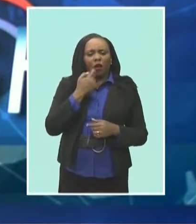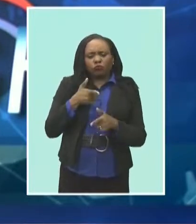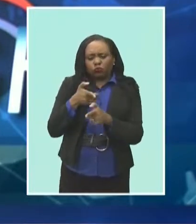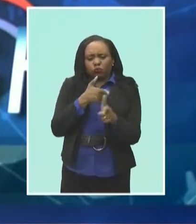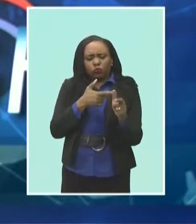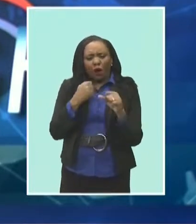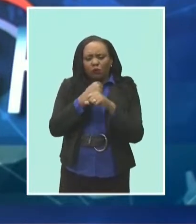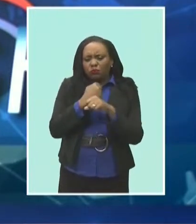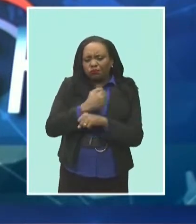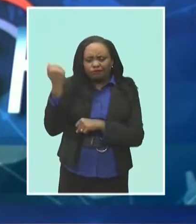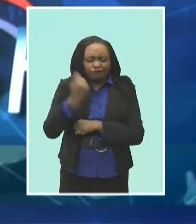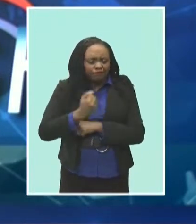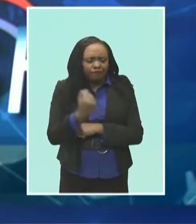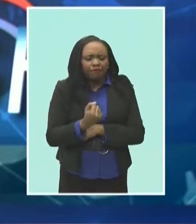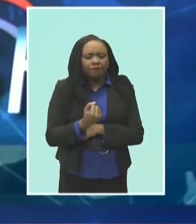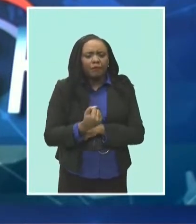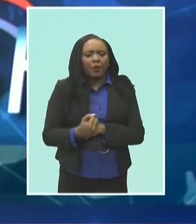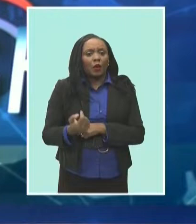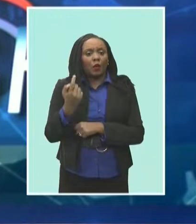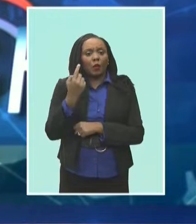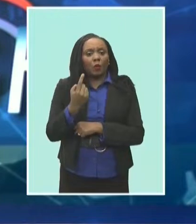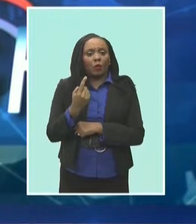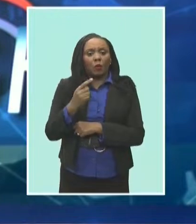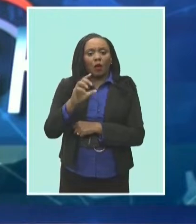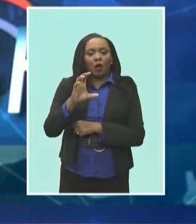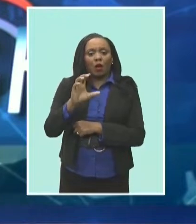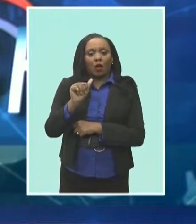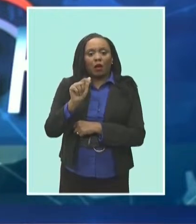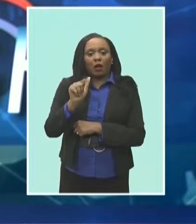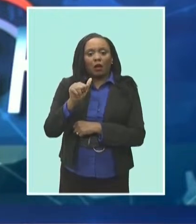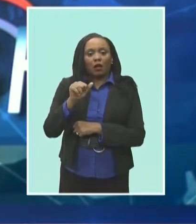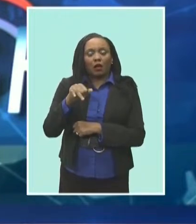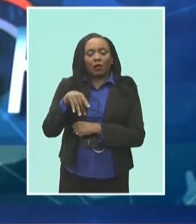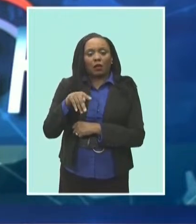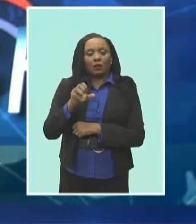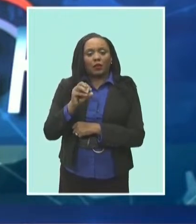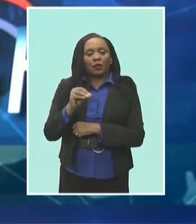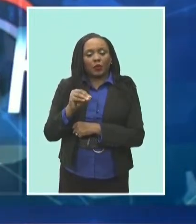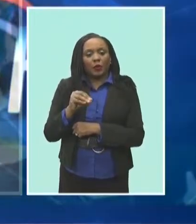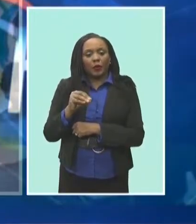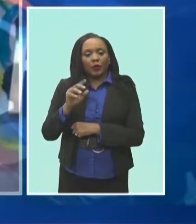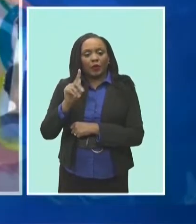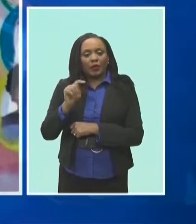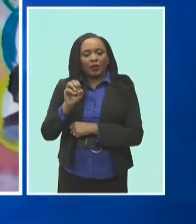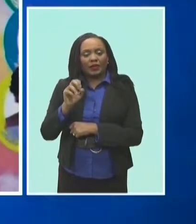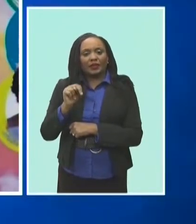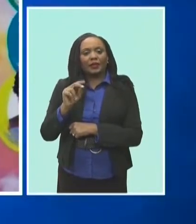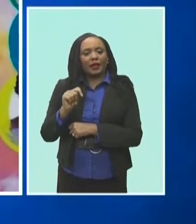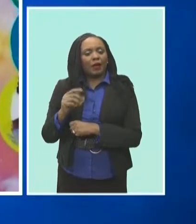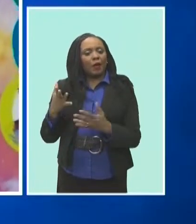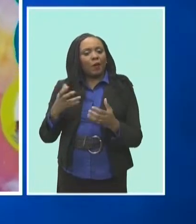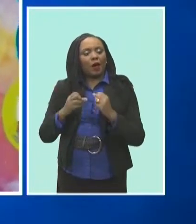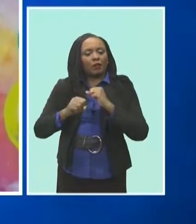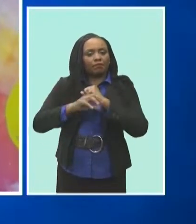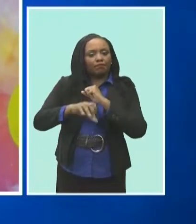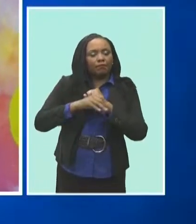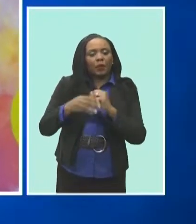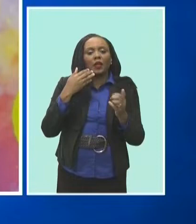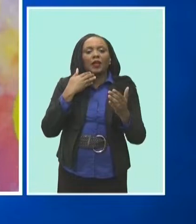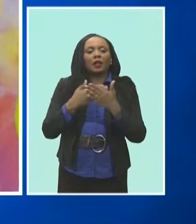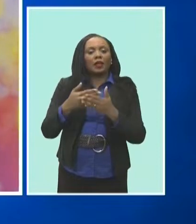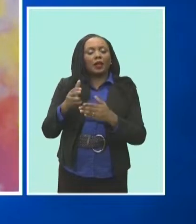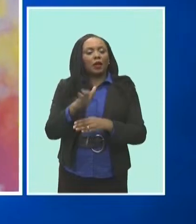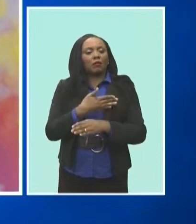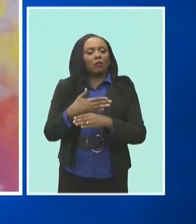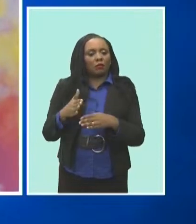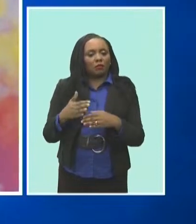ahead with its mission of ministering to Barbadians through song during the Cropover Festival. It is the ultimate Calypso tent, which is